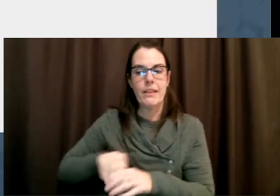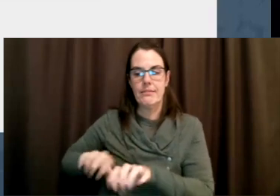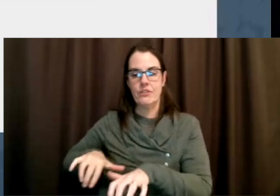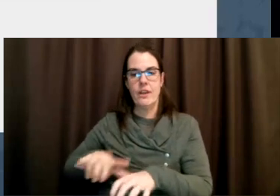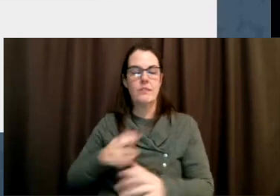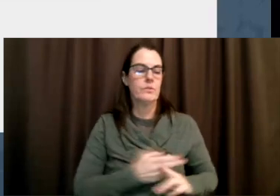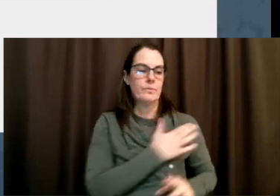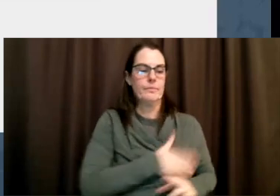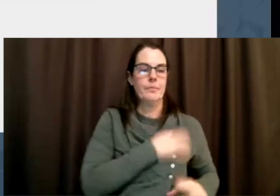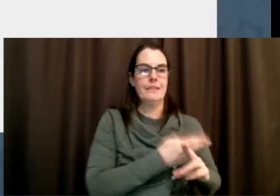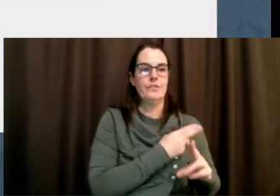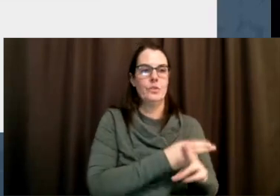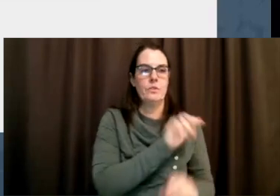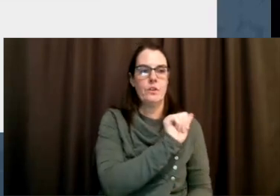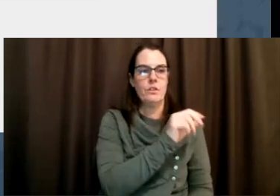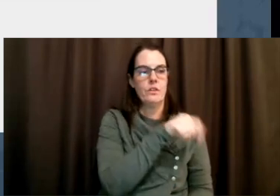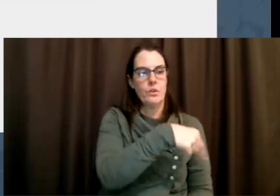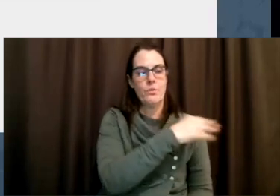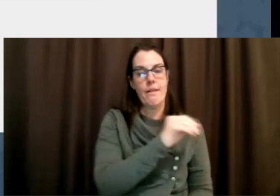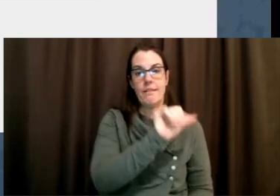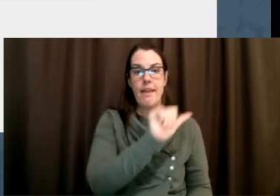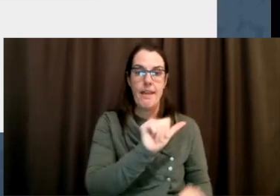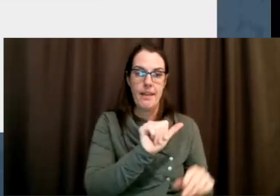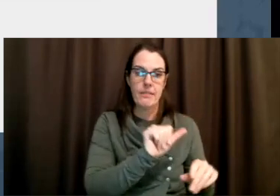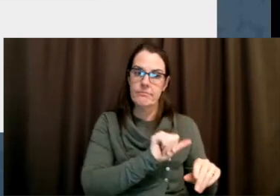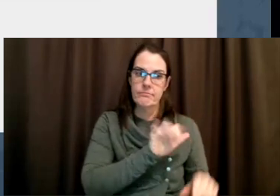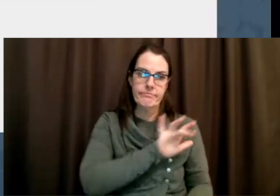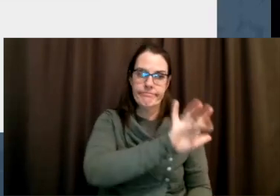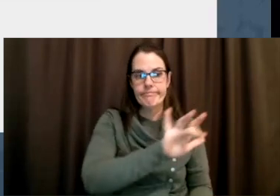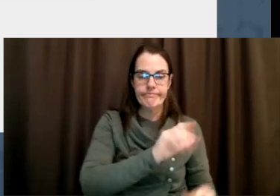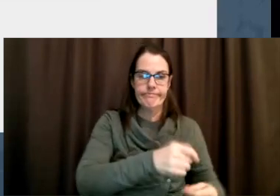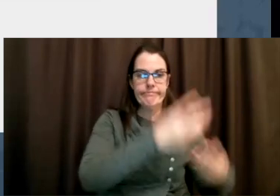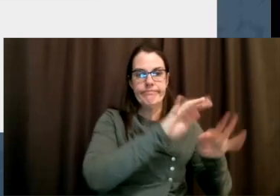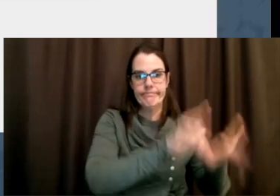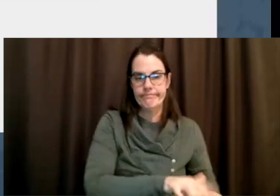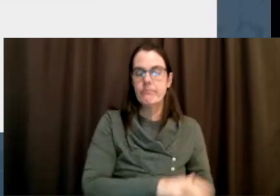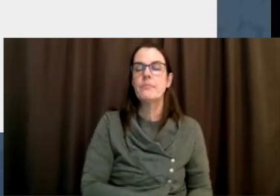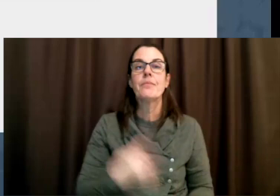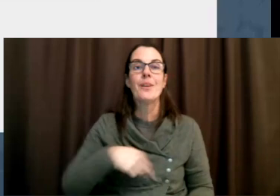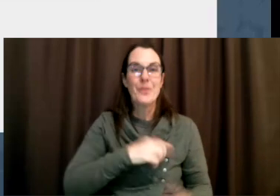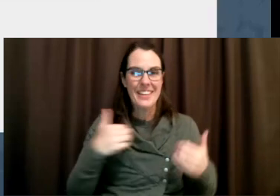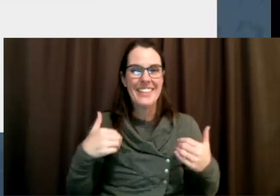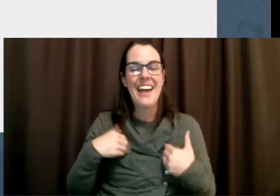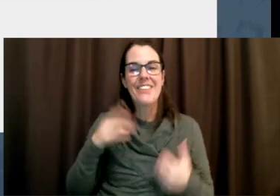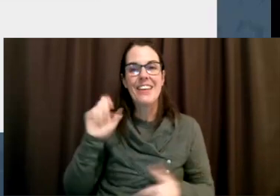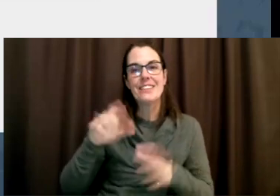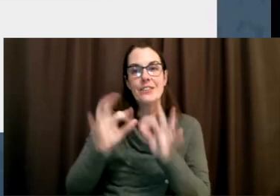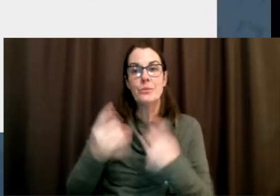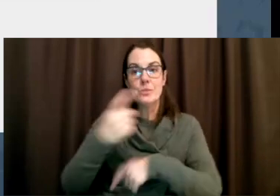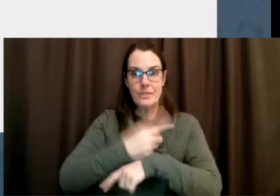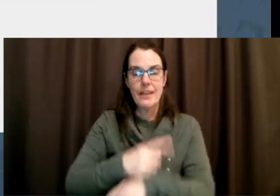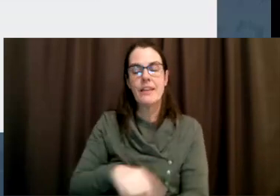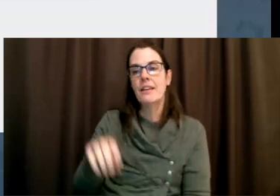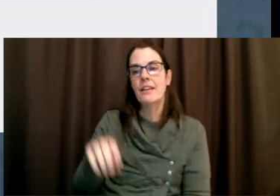have interpretation available today. So ASL, Susie and Damon are our